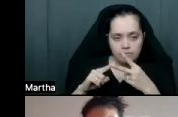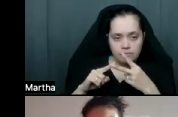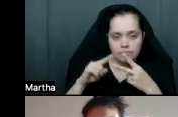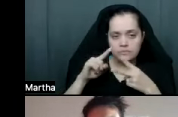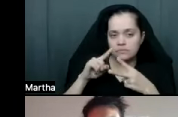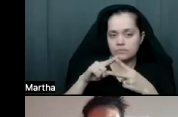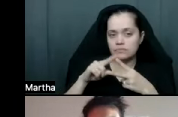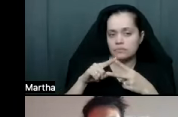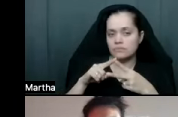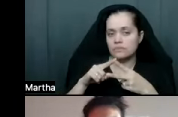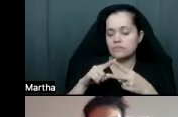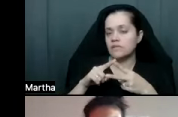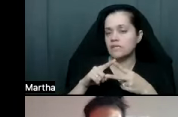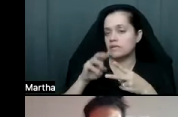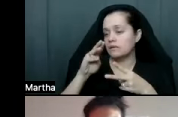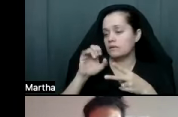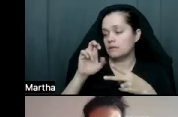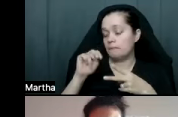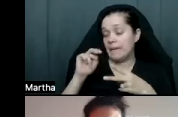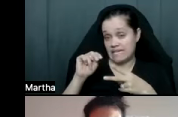One is that in Minnesota,